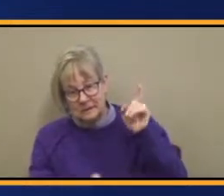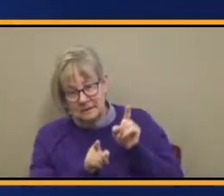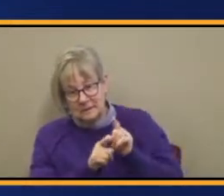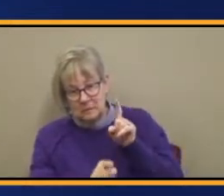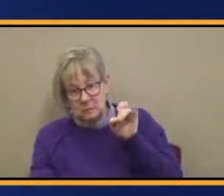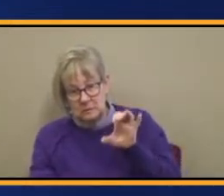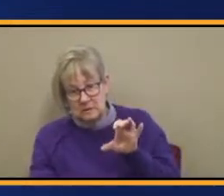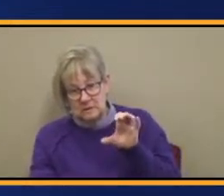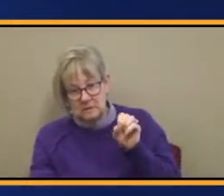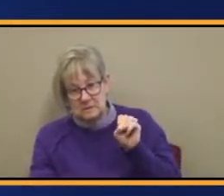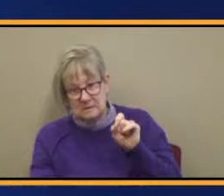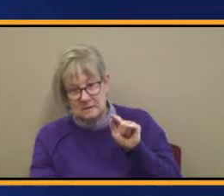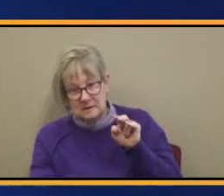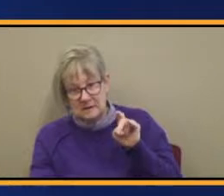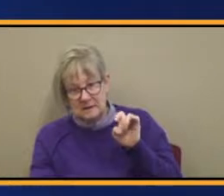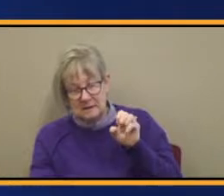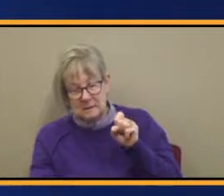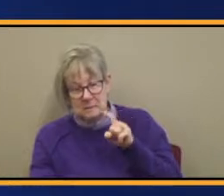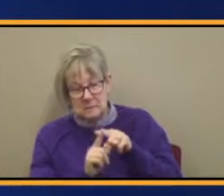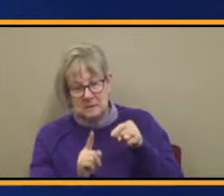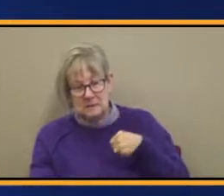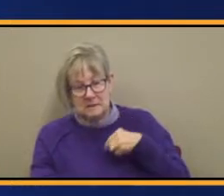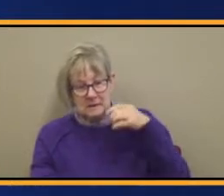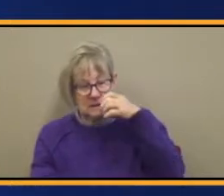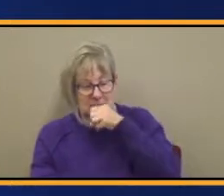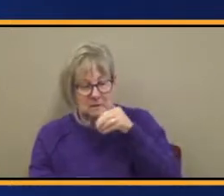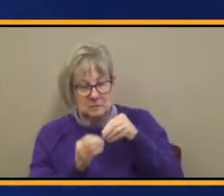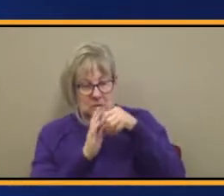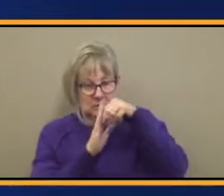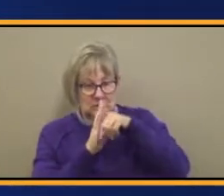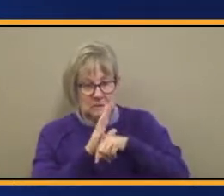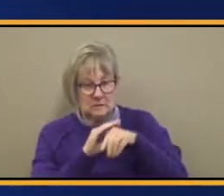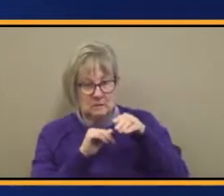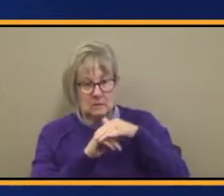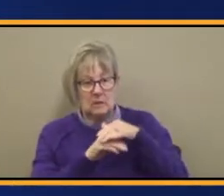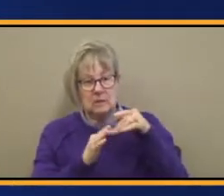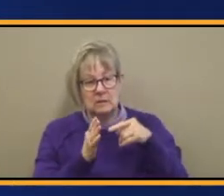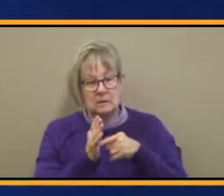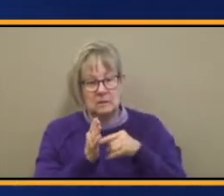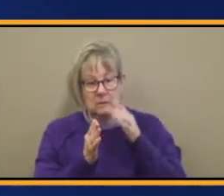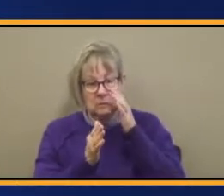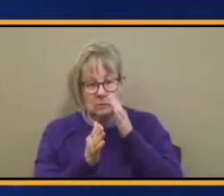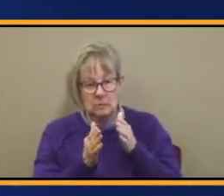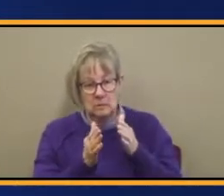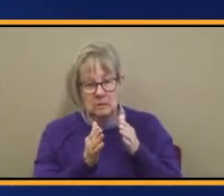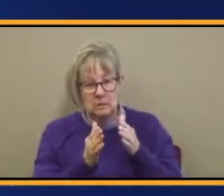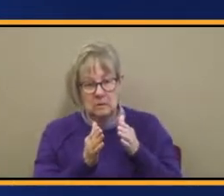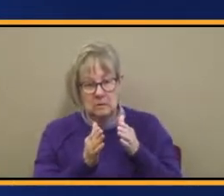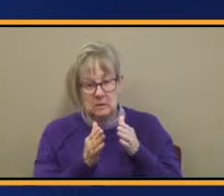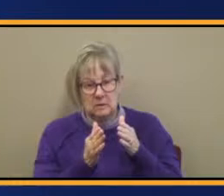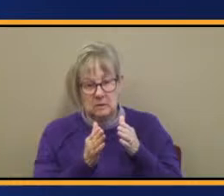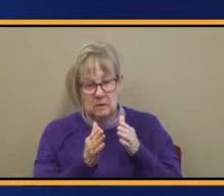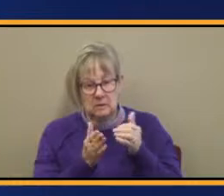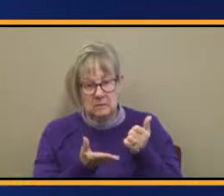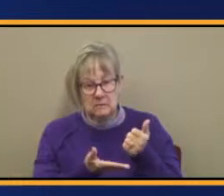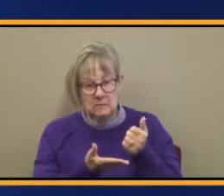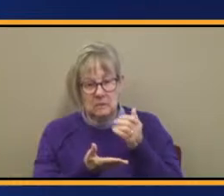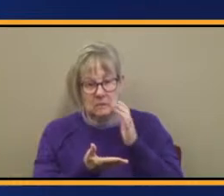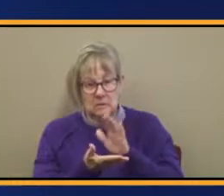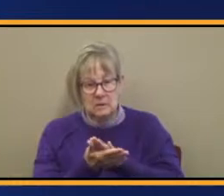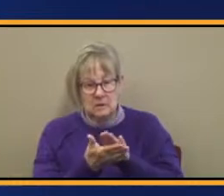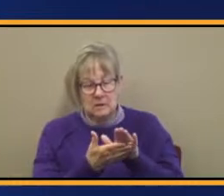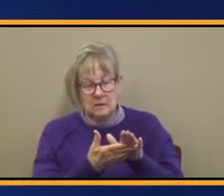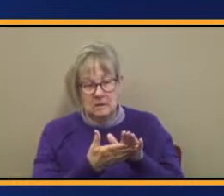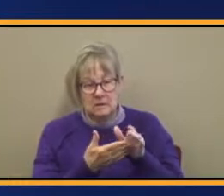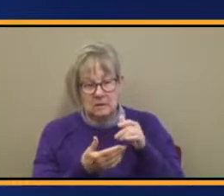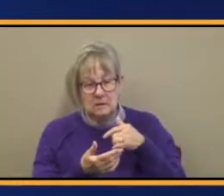either way. But I guess more detail on this would be a lot helpful for me, and that would be nice. I'm sure